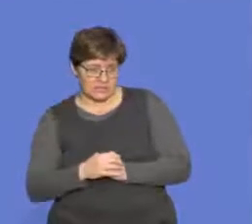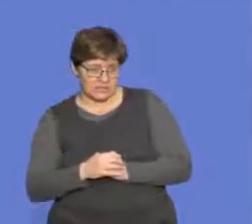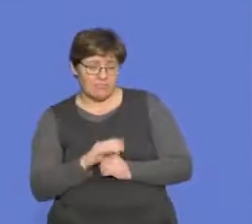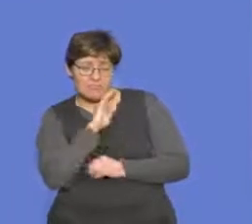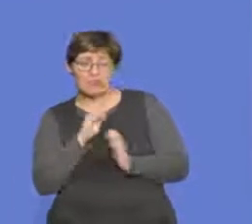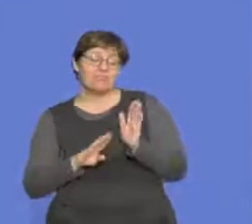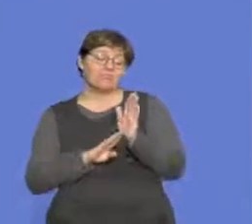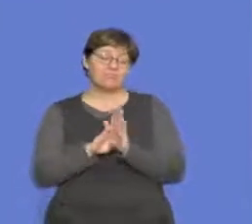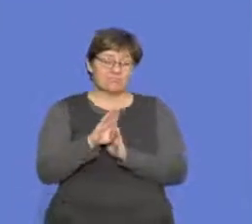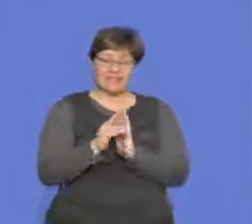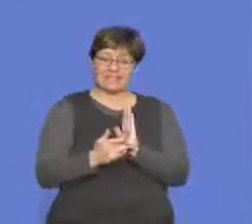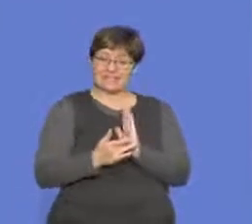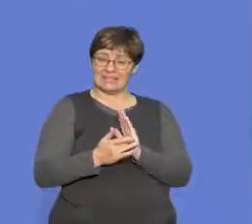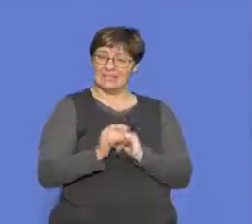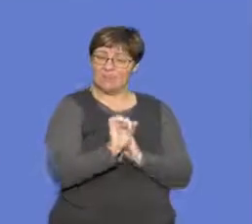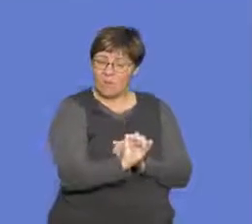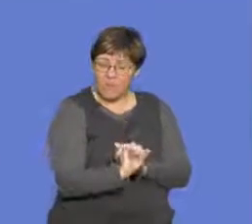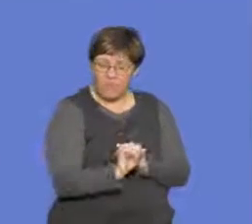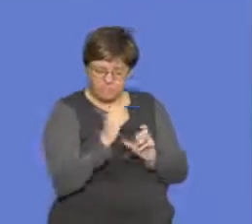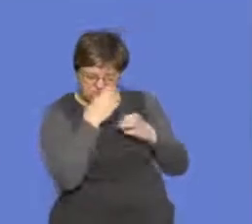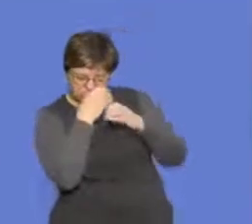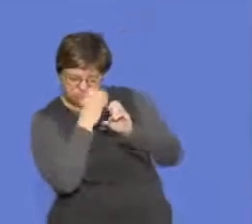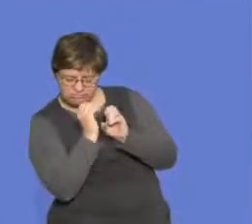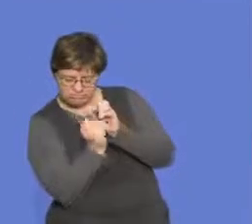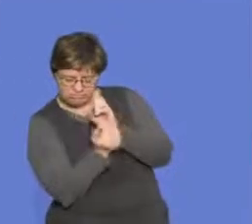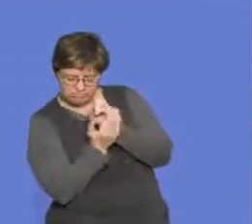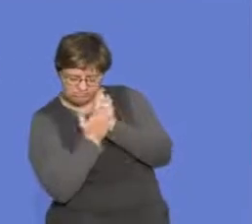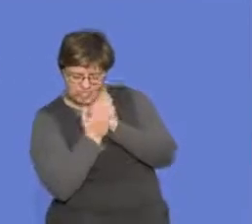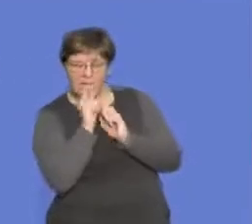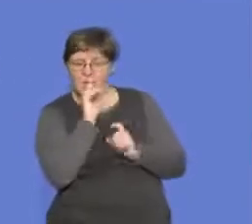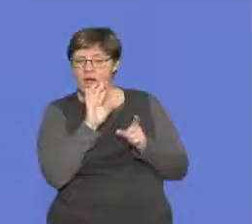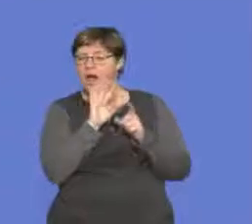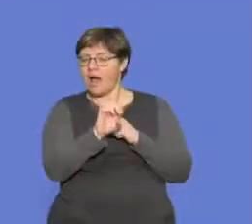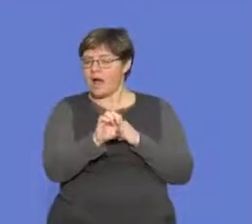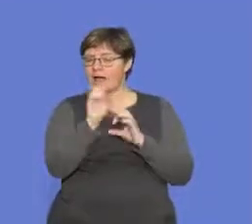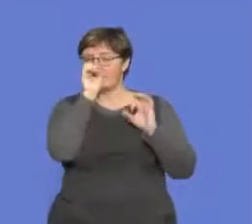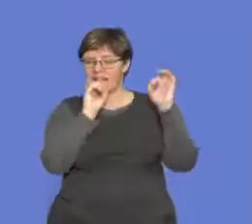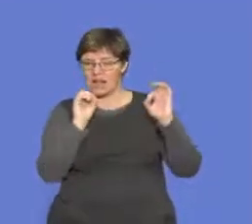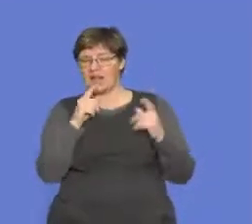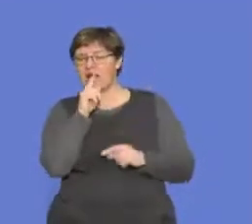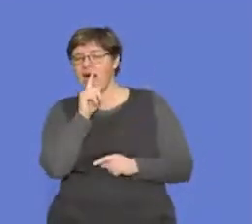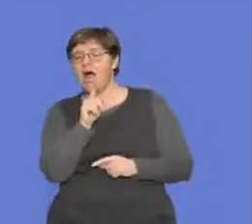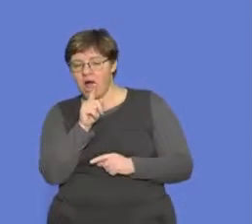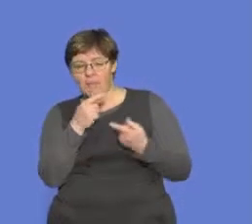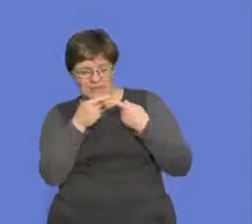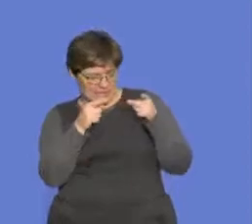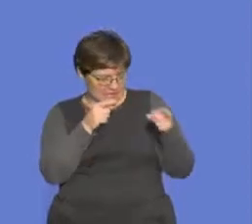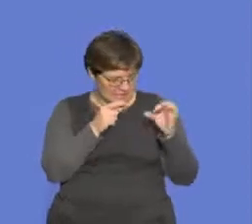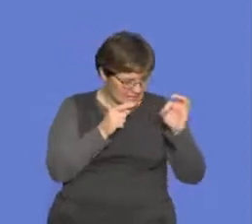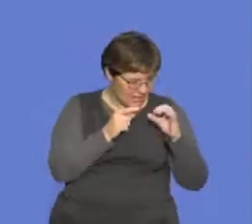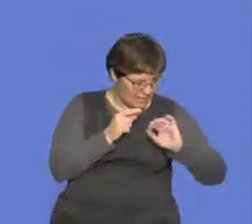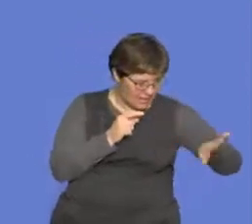with more developed scientific tools like microscopes, these individuals were able to look at cells under a microscope and differentiate between what